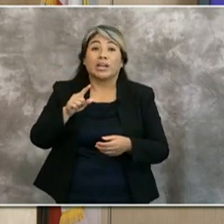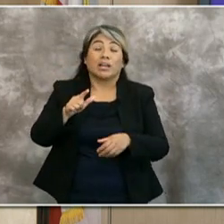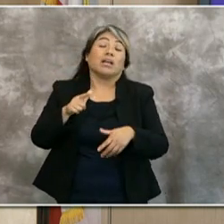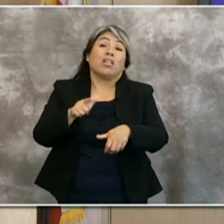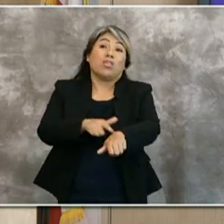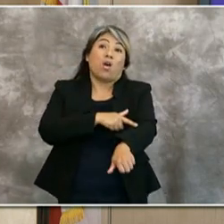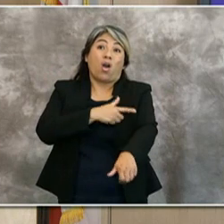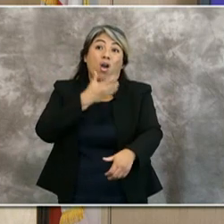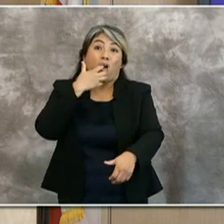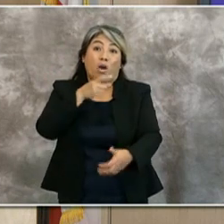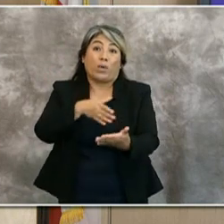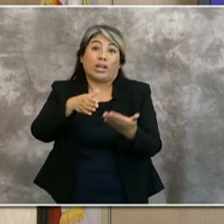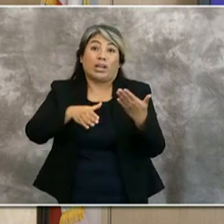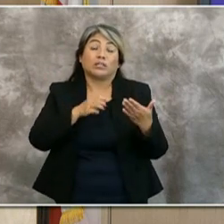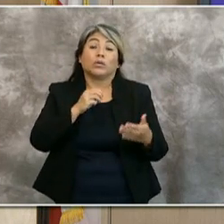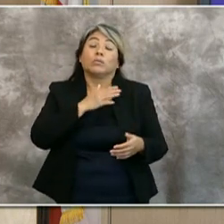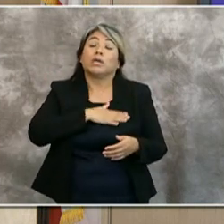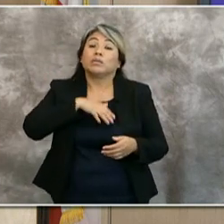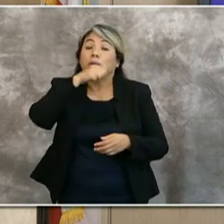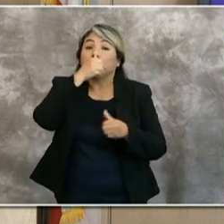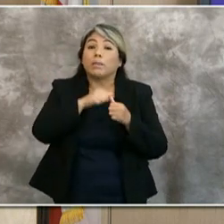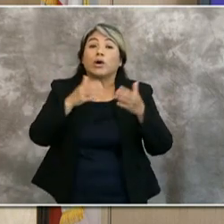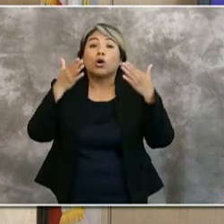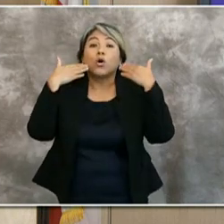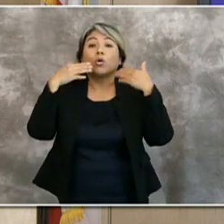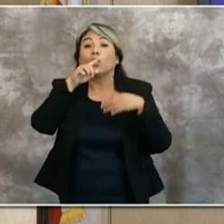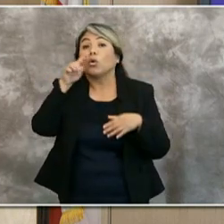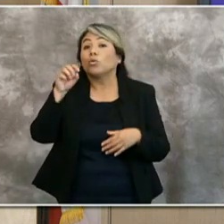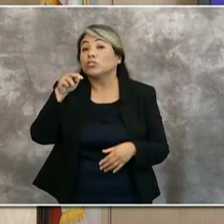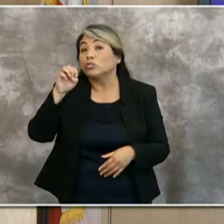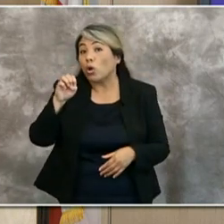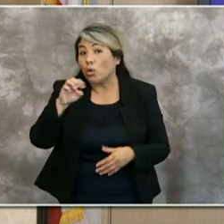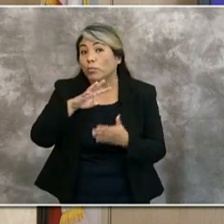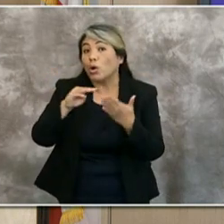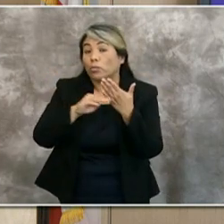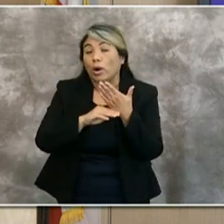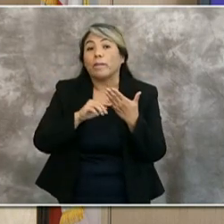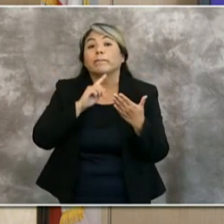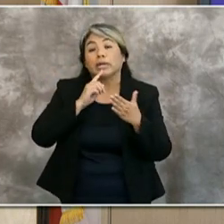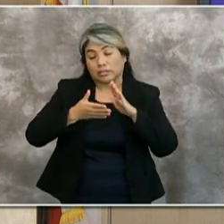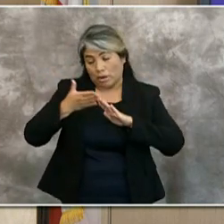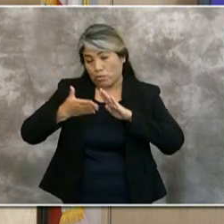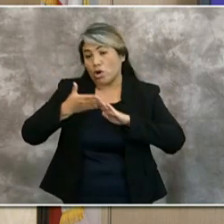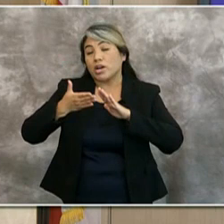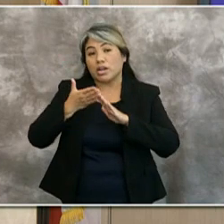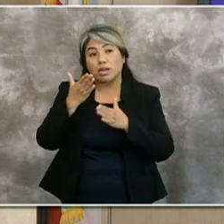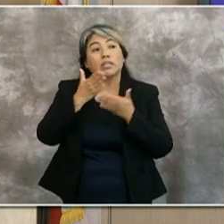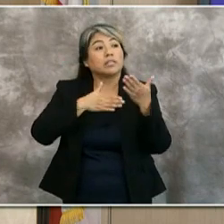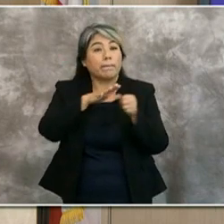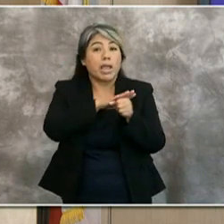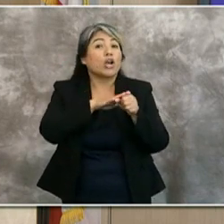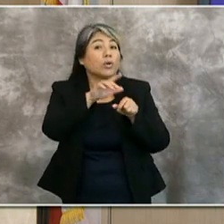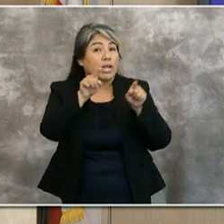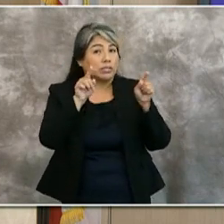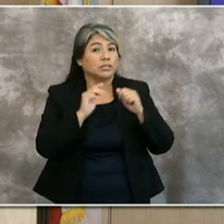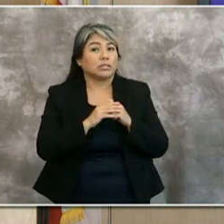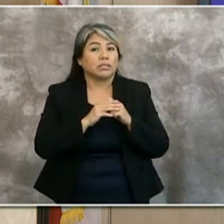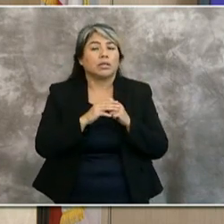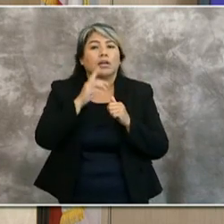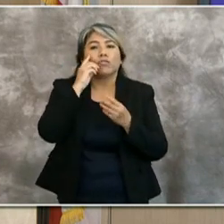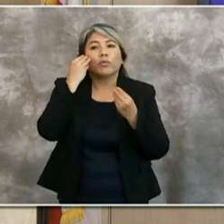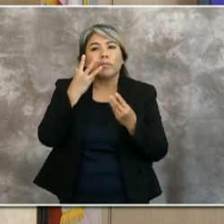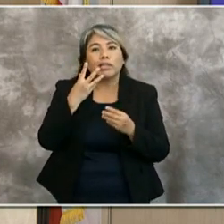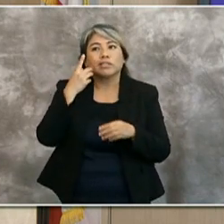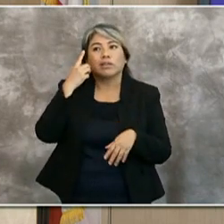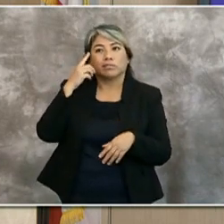weekend, so please remember that our Cool Zones program is operating in selected locations. For information